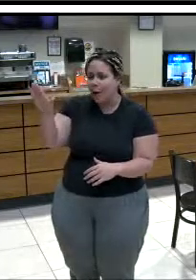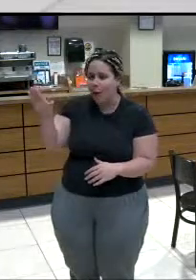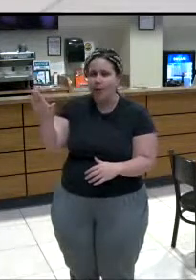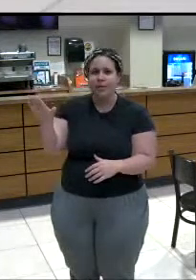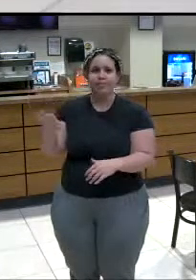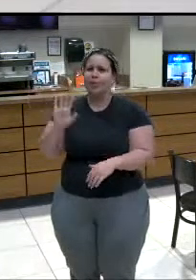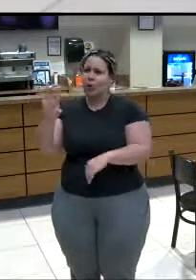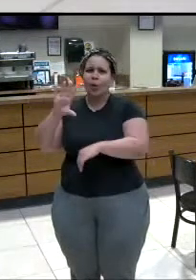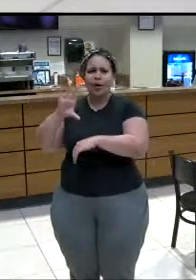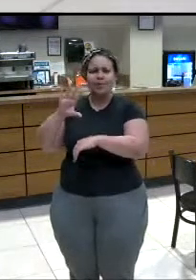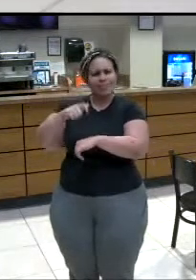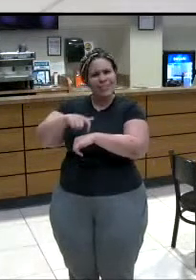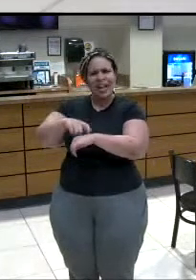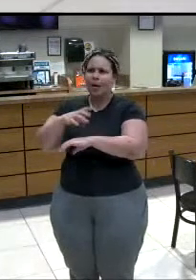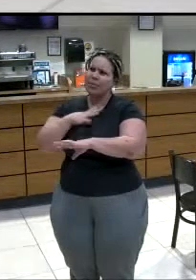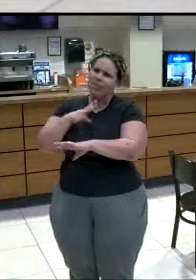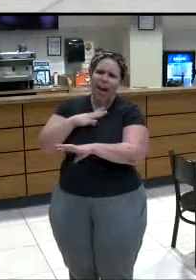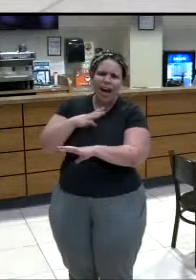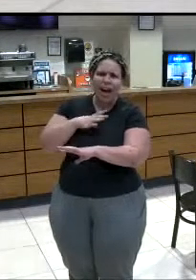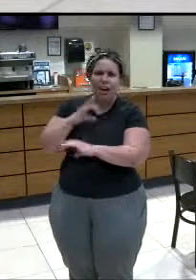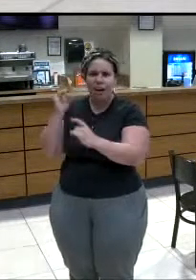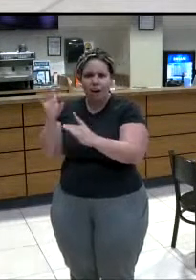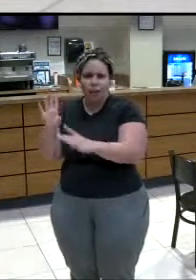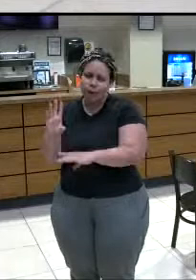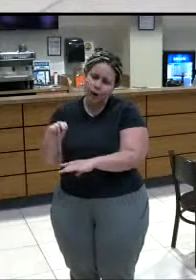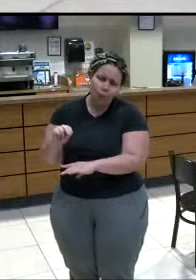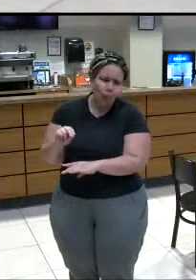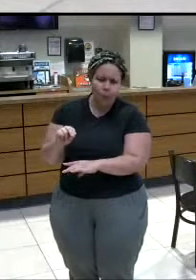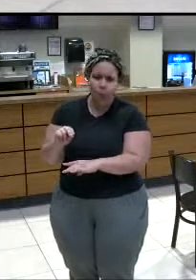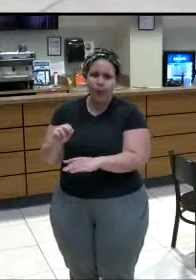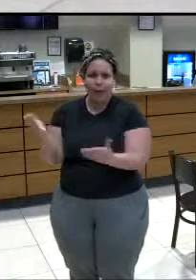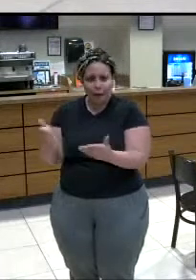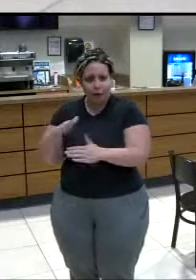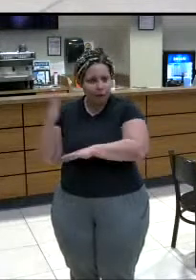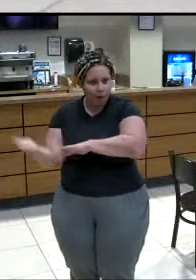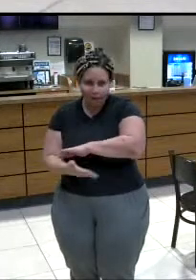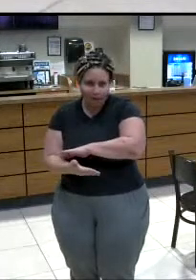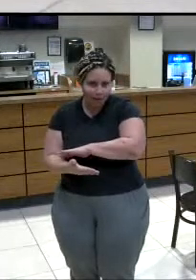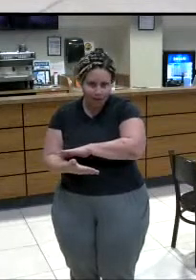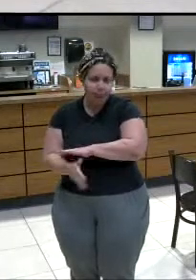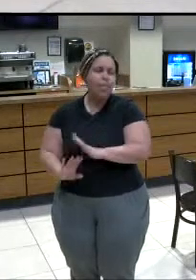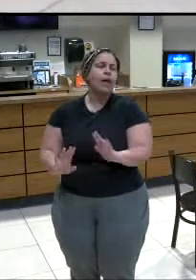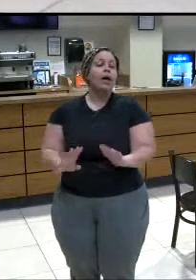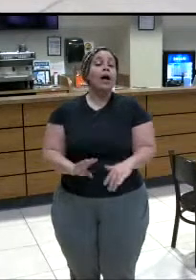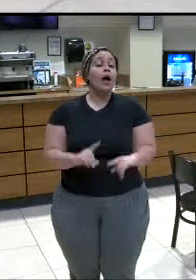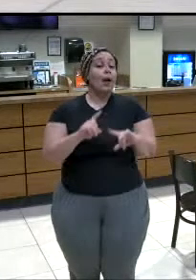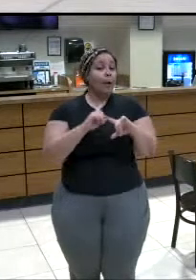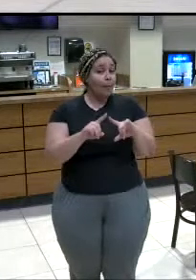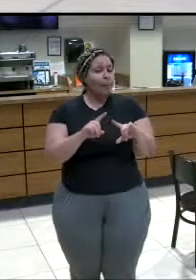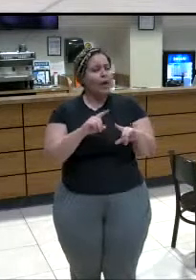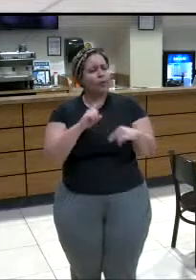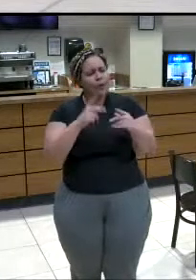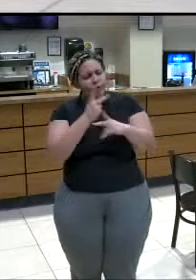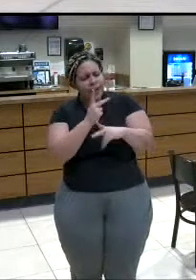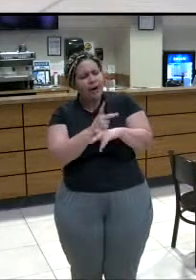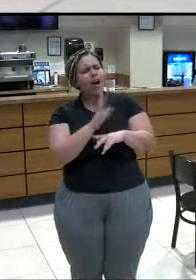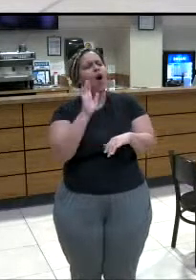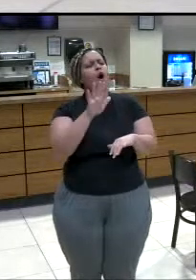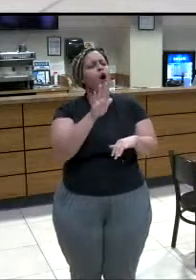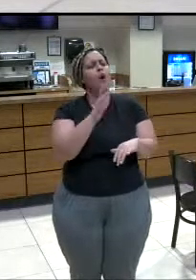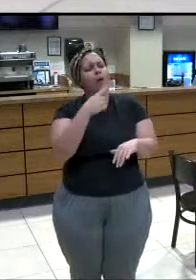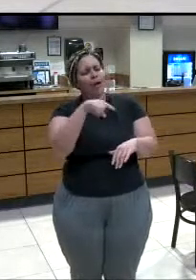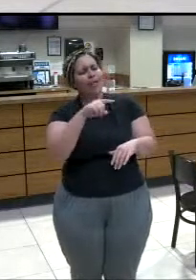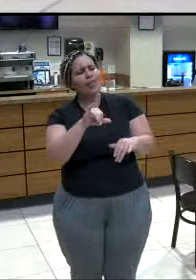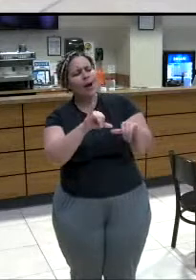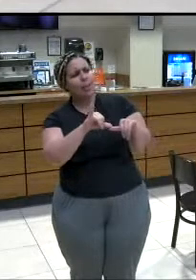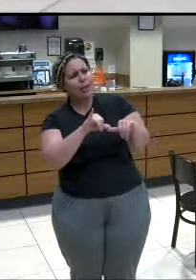fine, right? It's not terrible. It didn't take us all night. But once you knew we were measuring you, things got better.